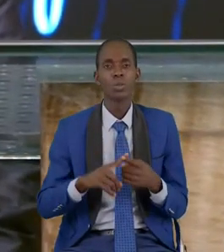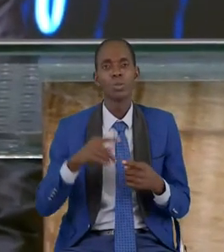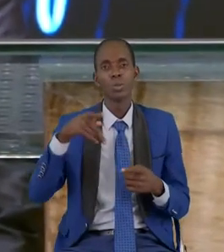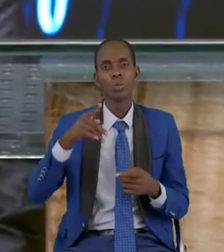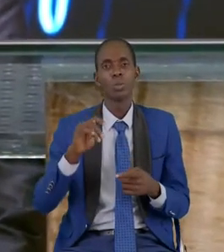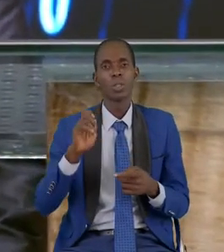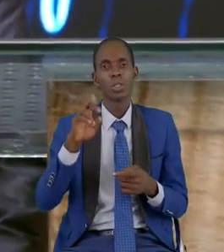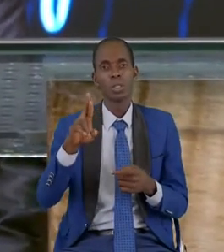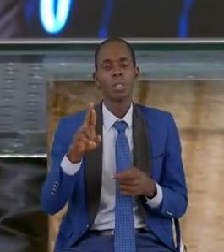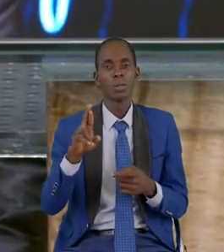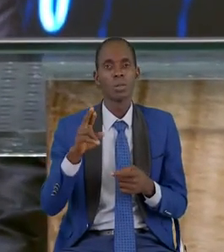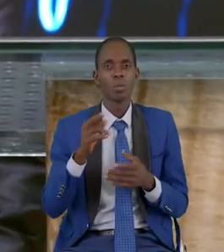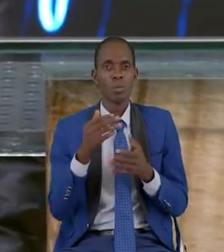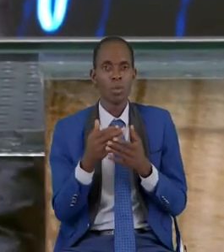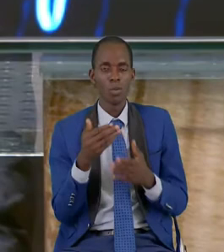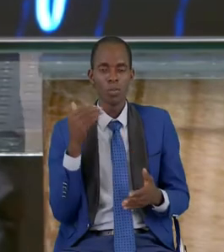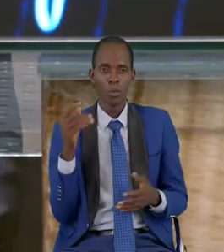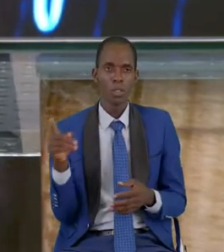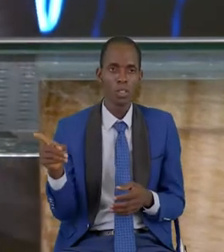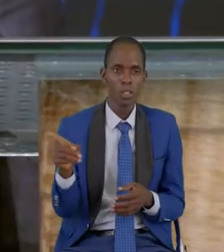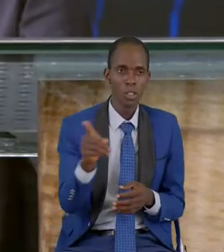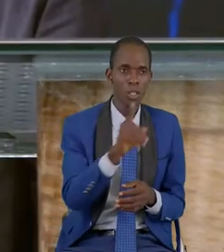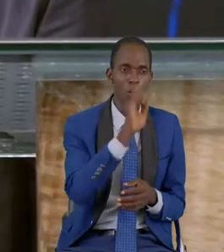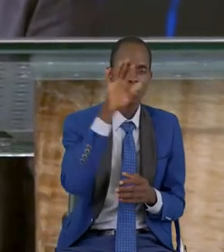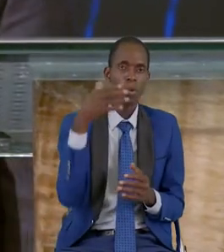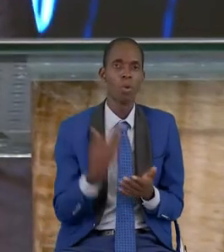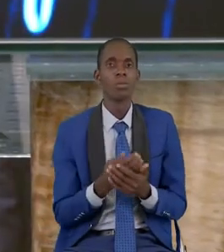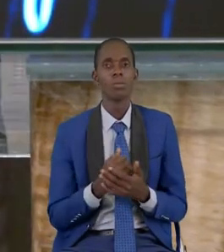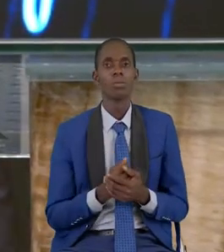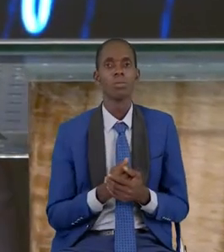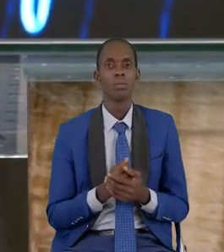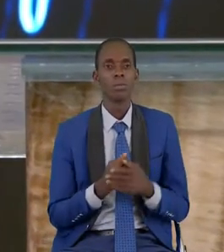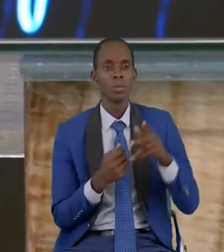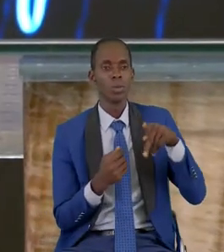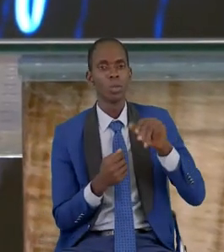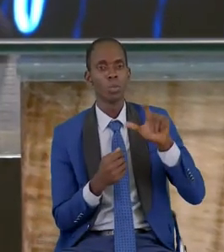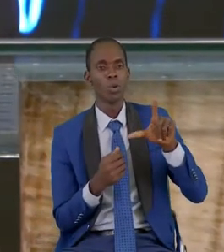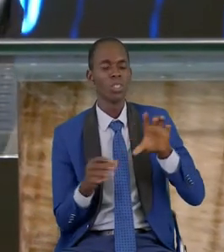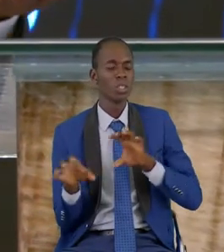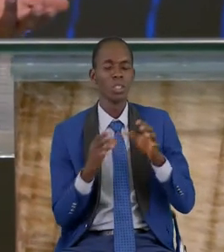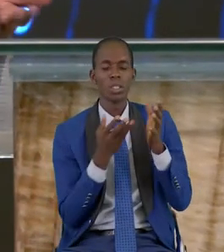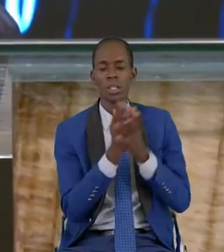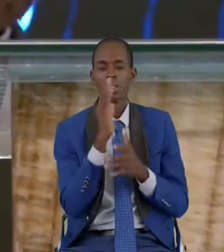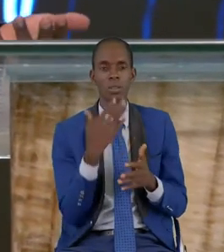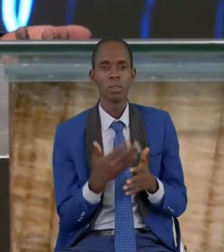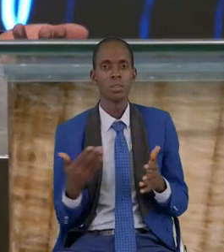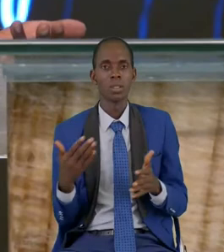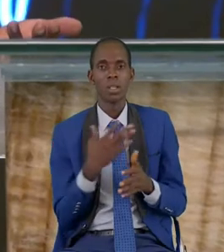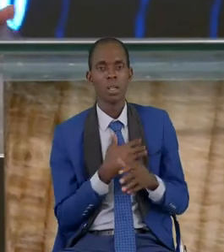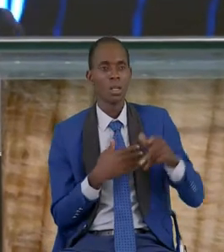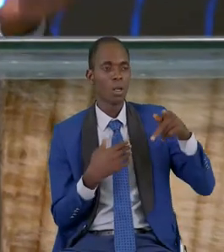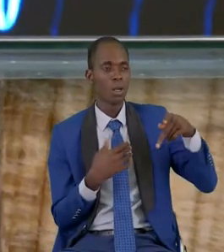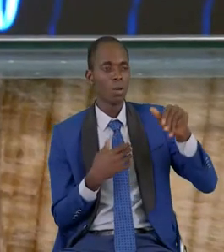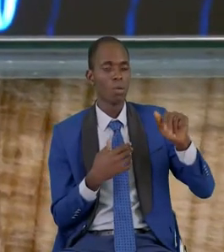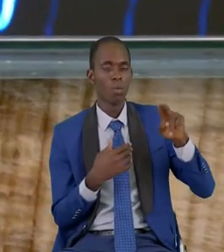before them all, Paul did the right thing. And all scripture is given